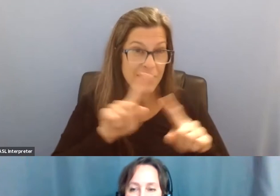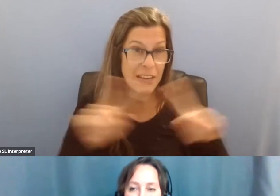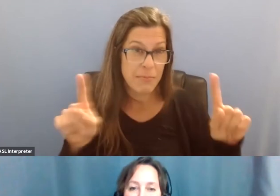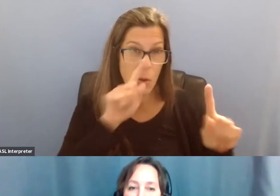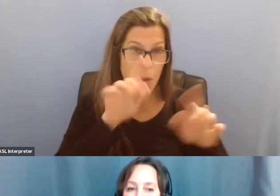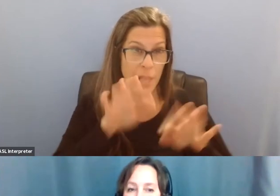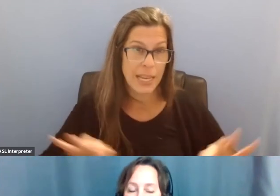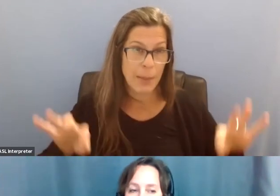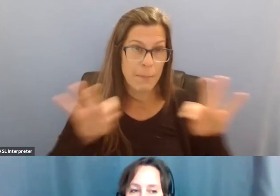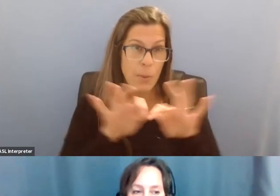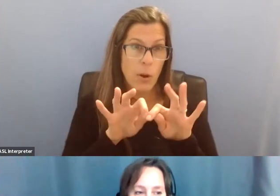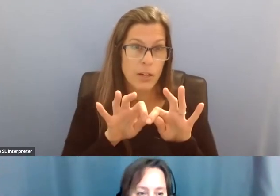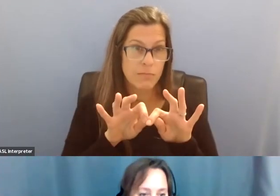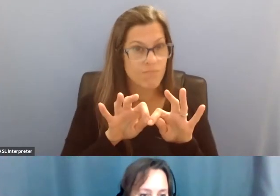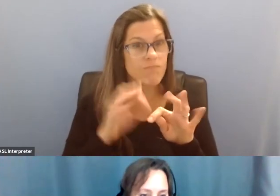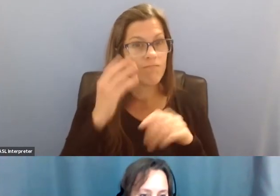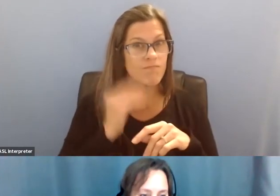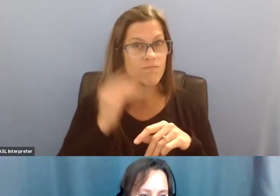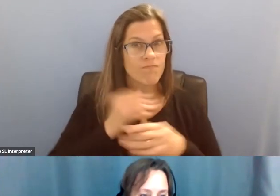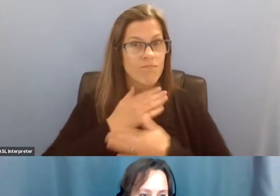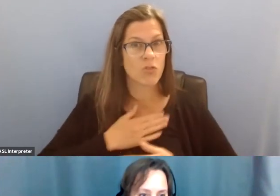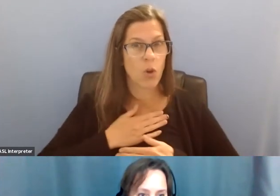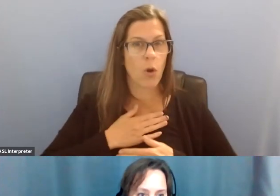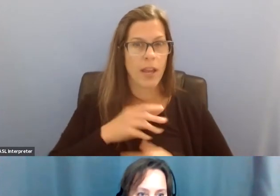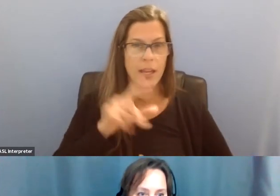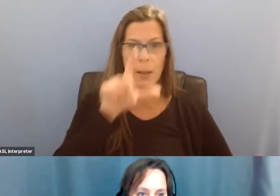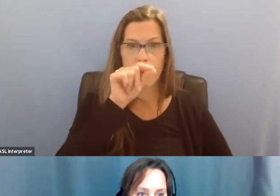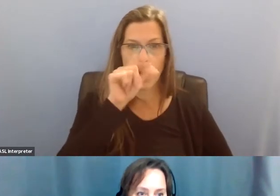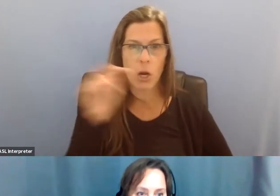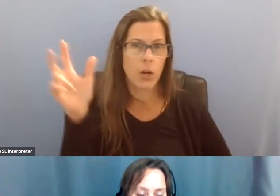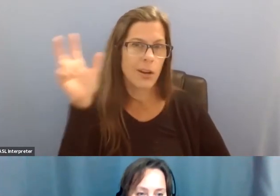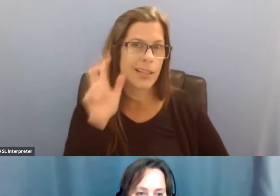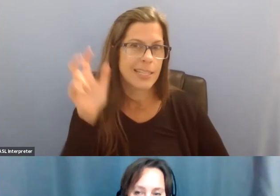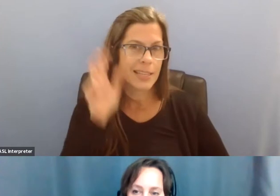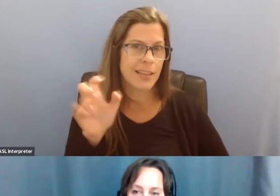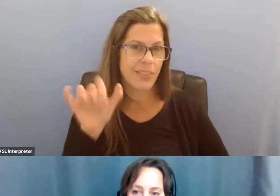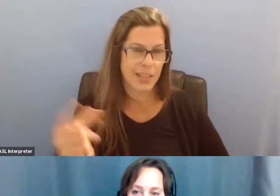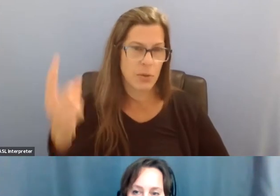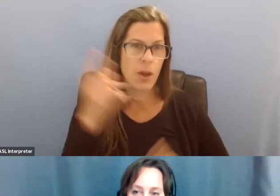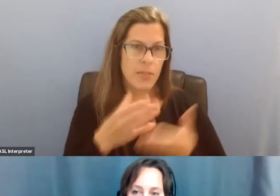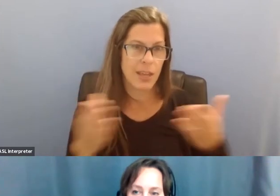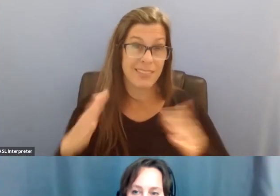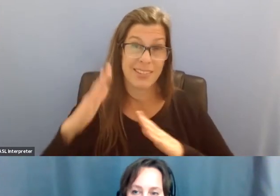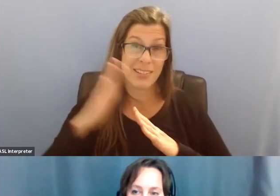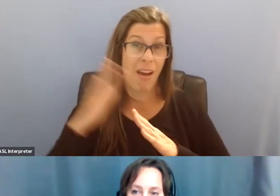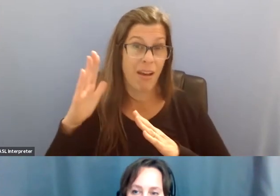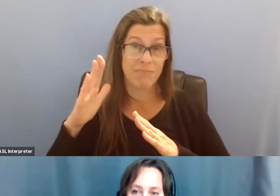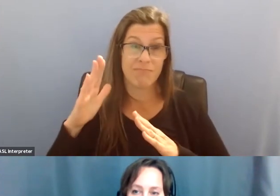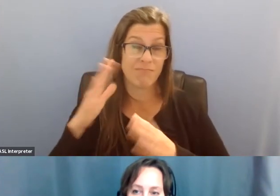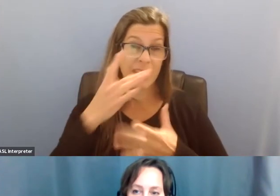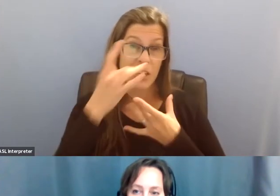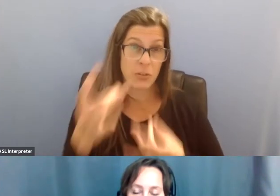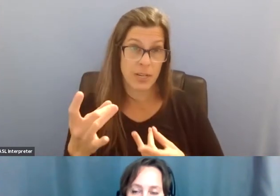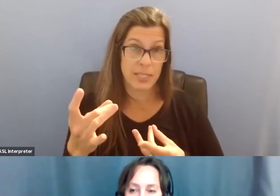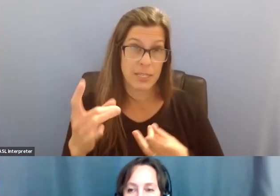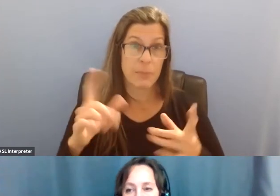important that I find some of those things. And birding has been one of them and probably one of the biggest in my entire life. I want to go